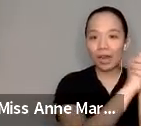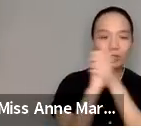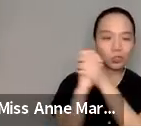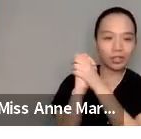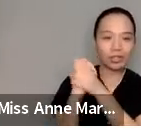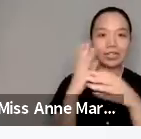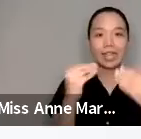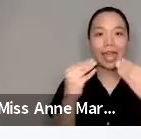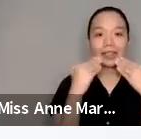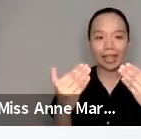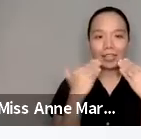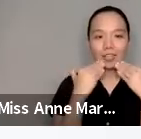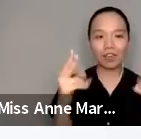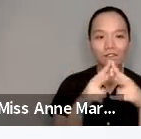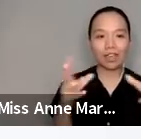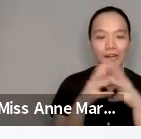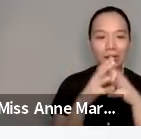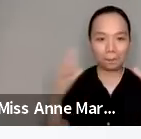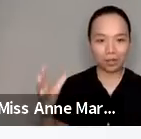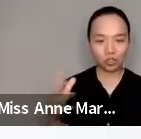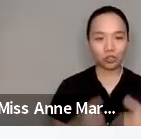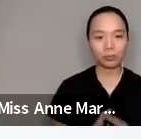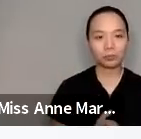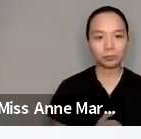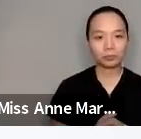Congratulations and thank you very much.